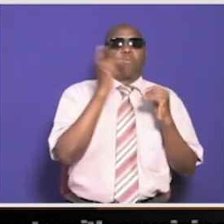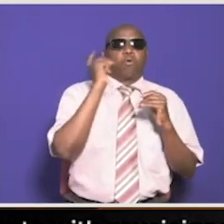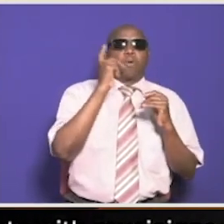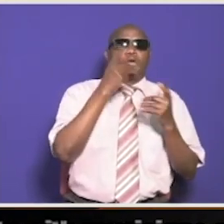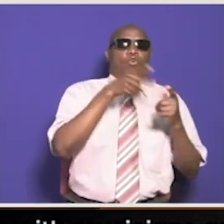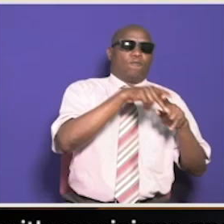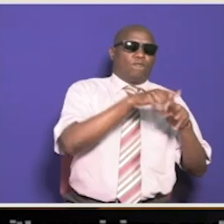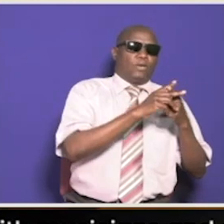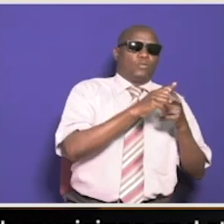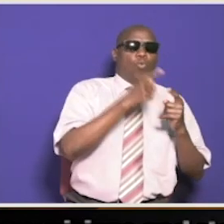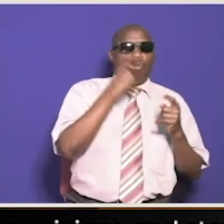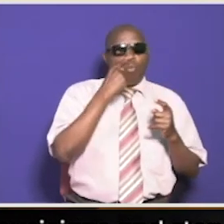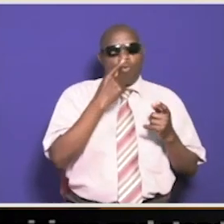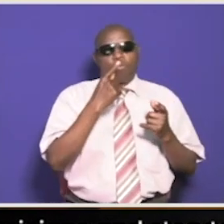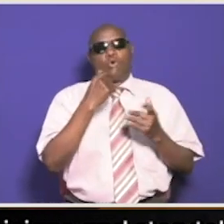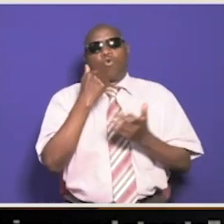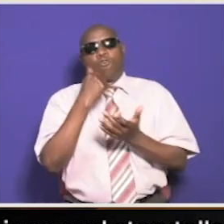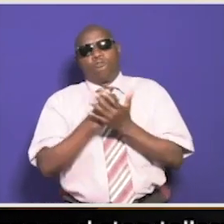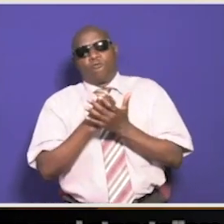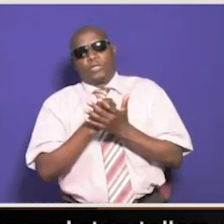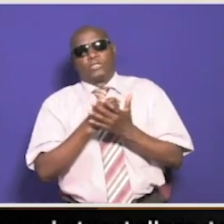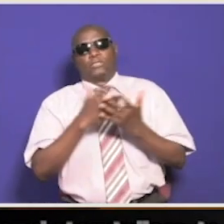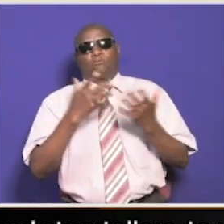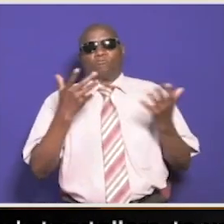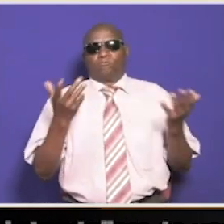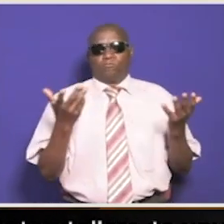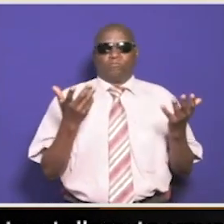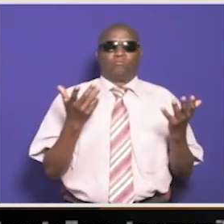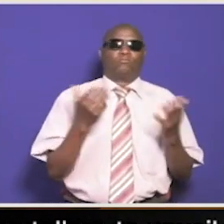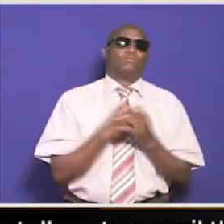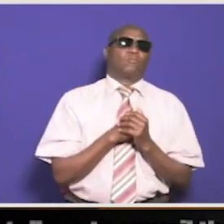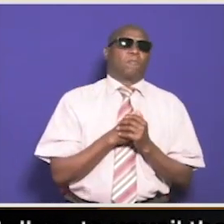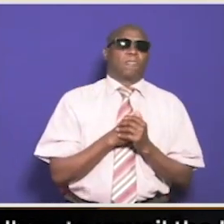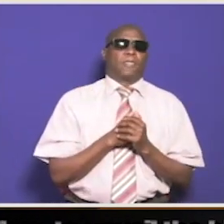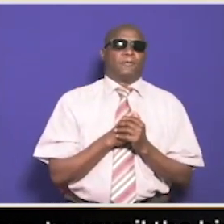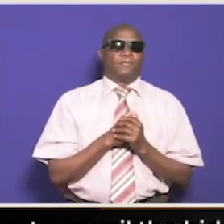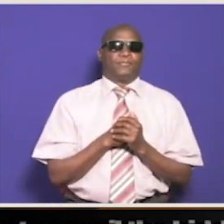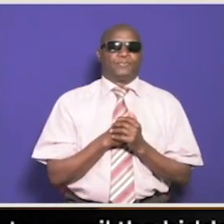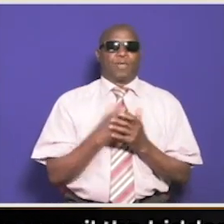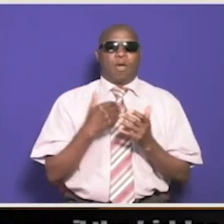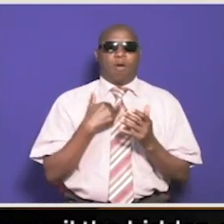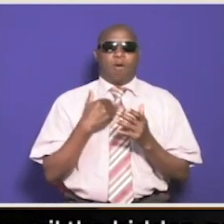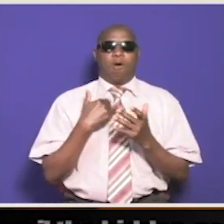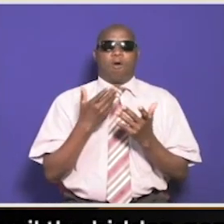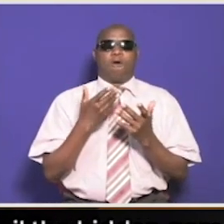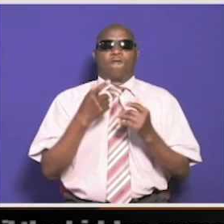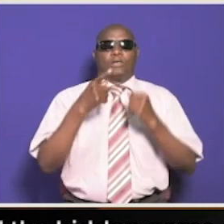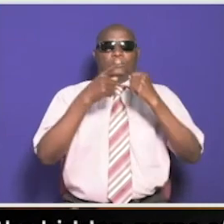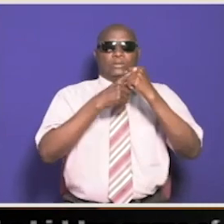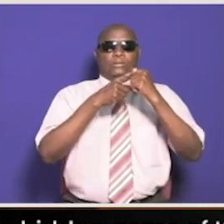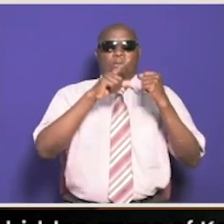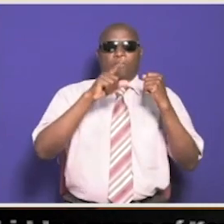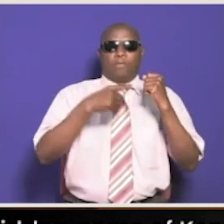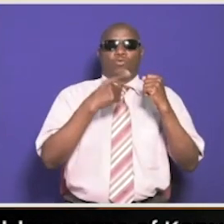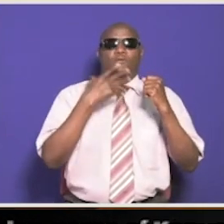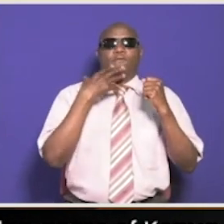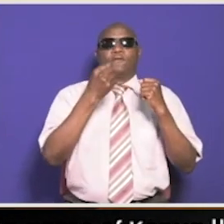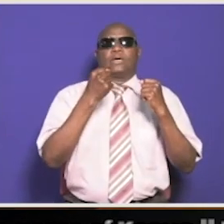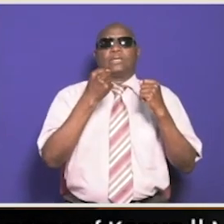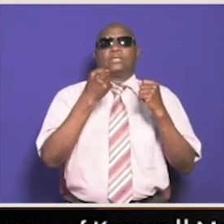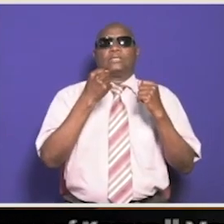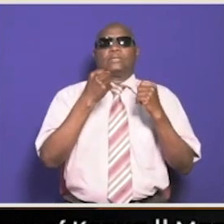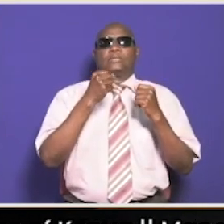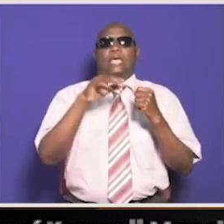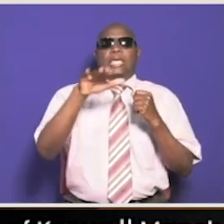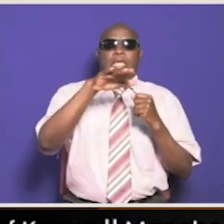that is at home, in the offices. We have just over 6,500 sites across the country,